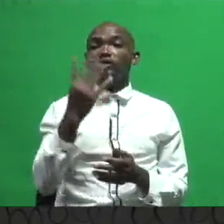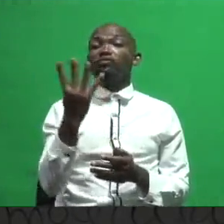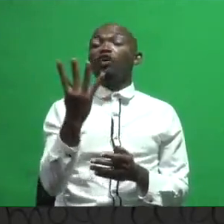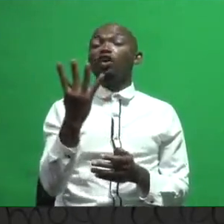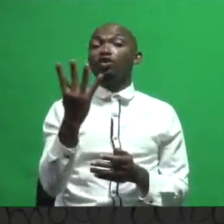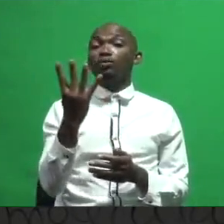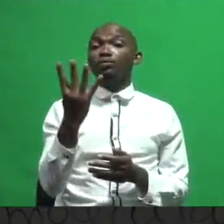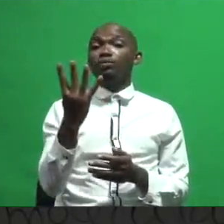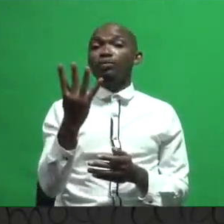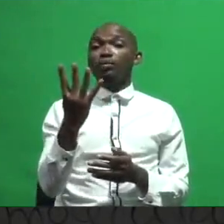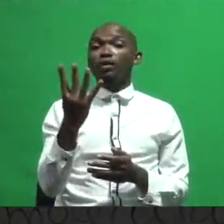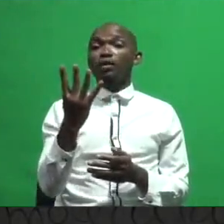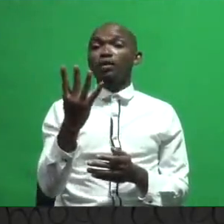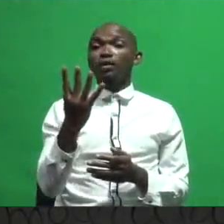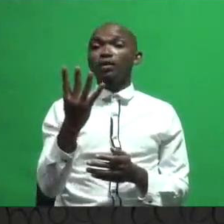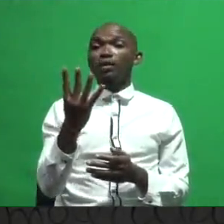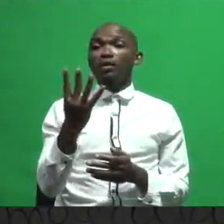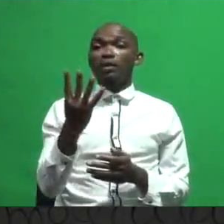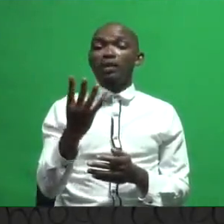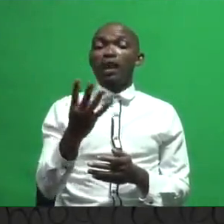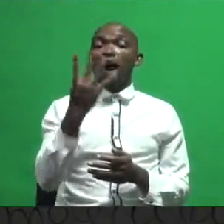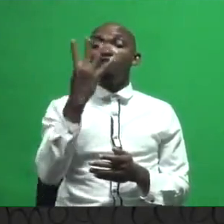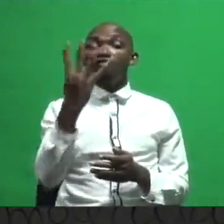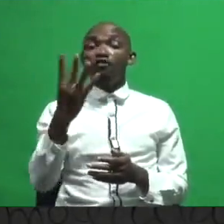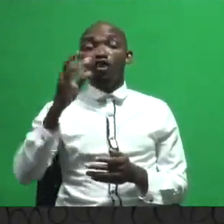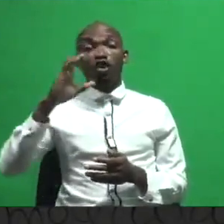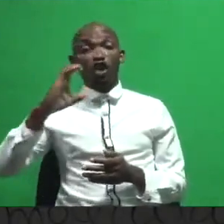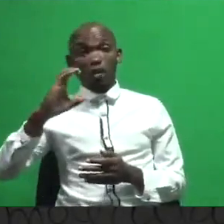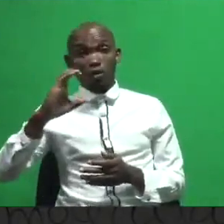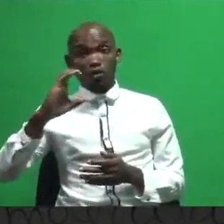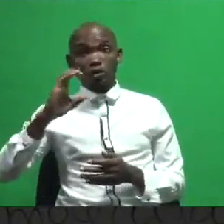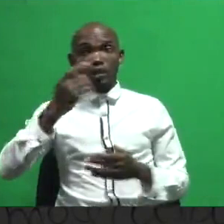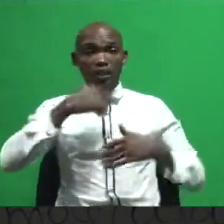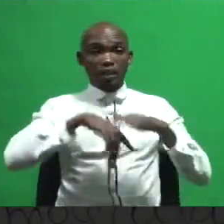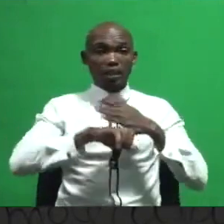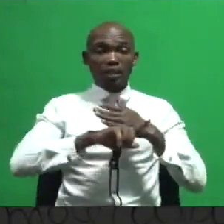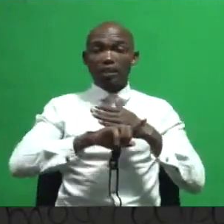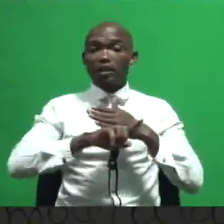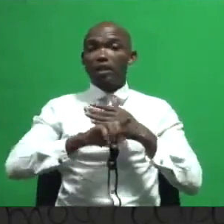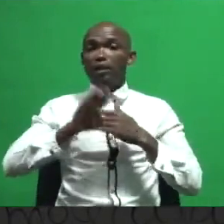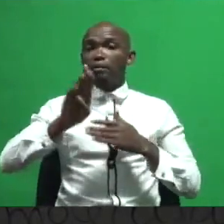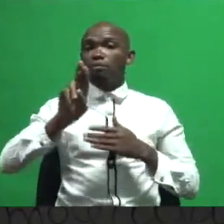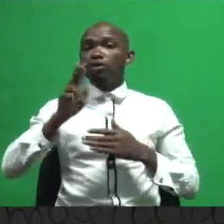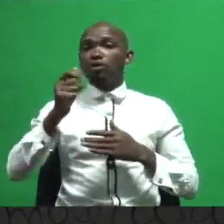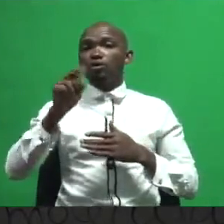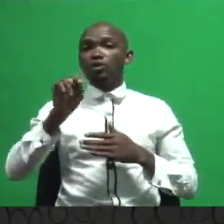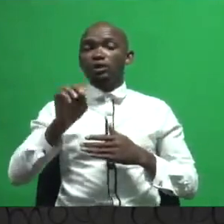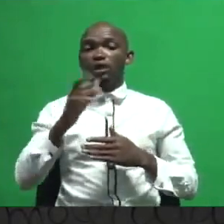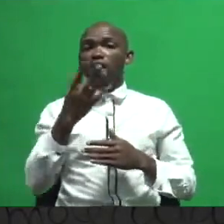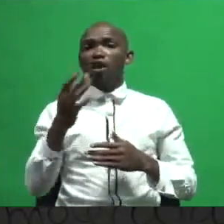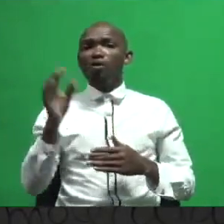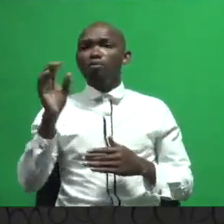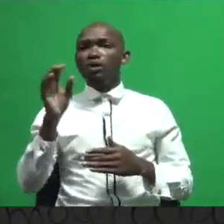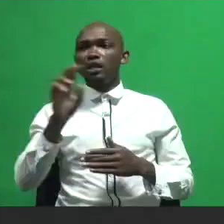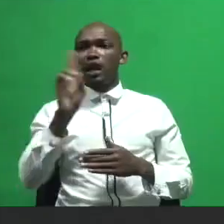4. 4. There are 4 carbons in butane. And how many